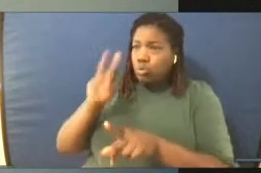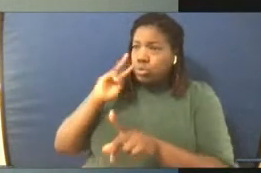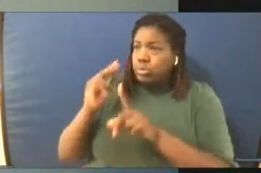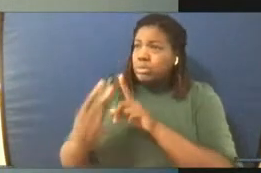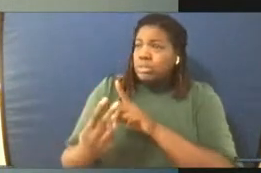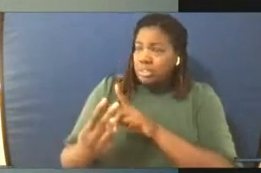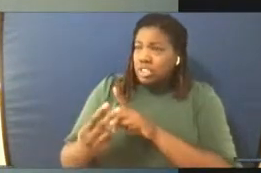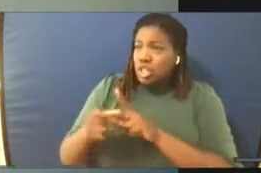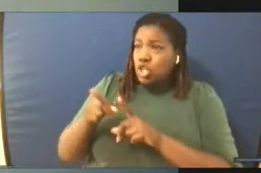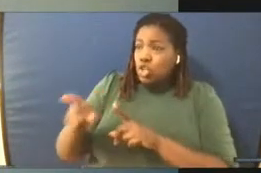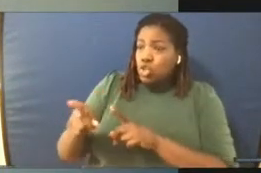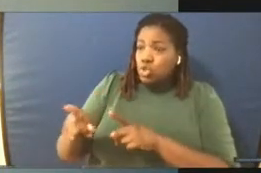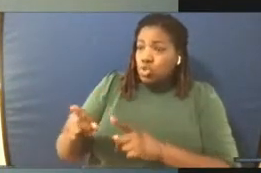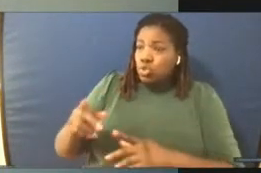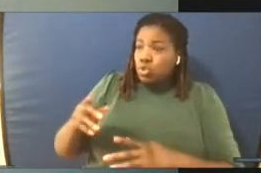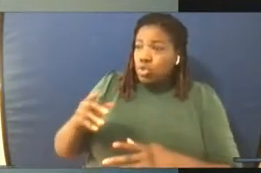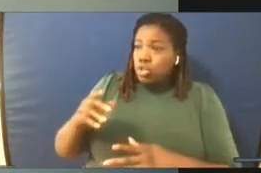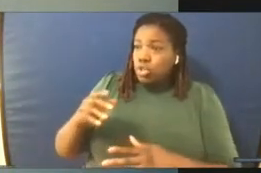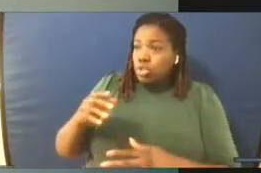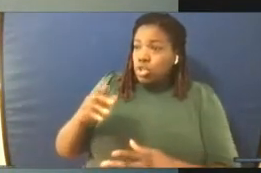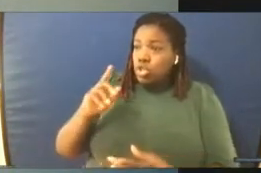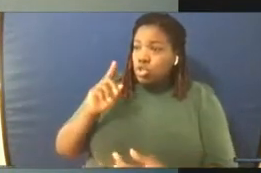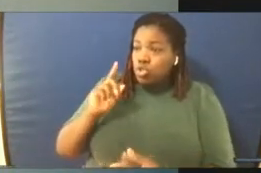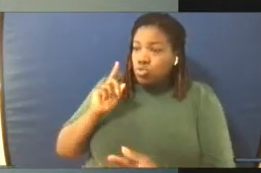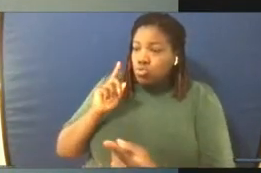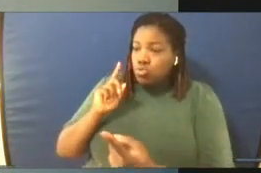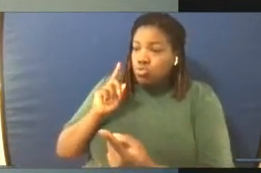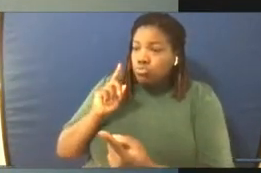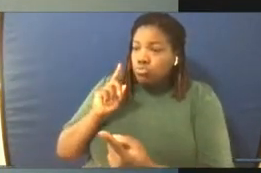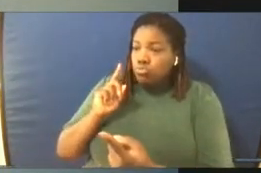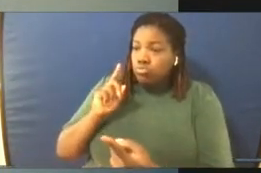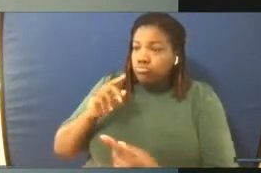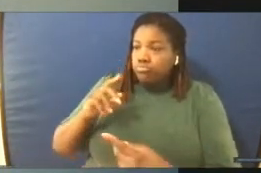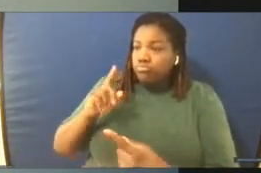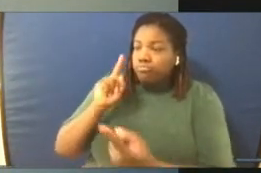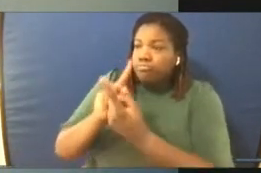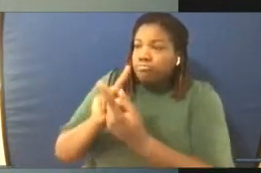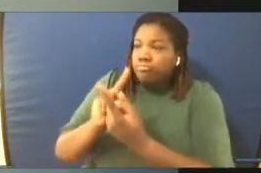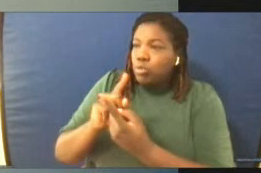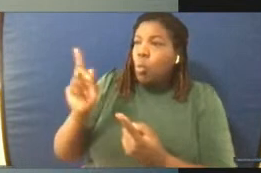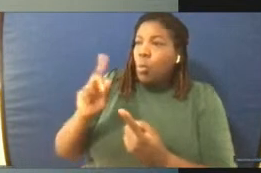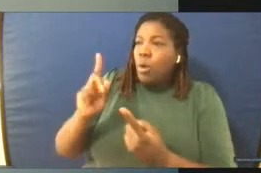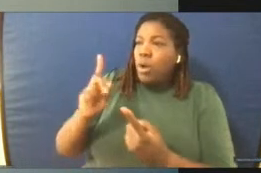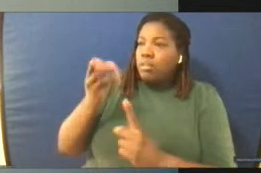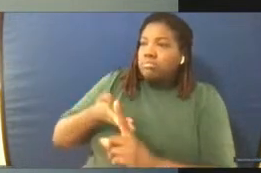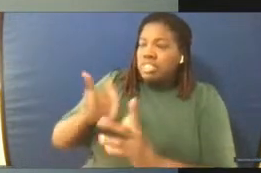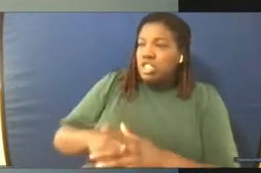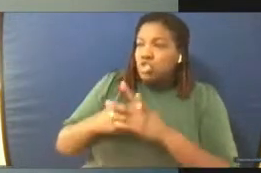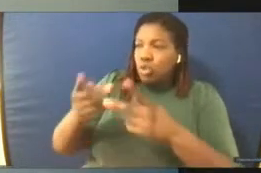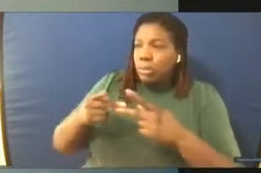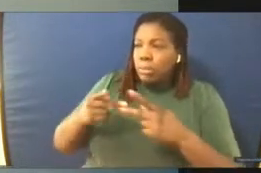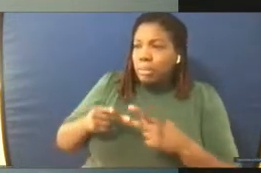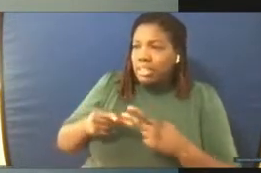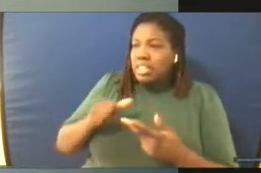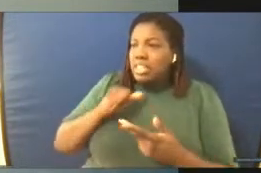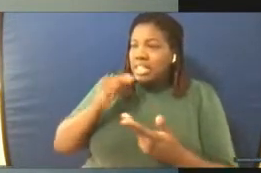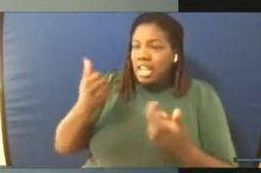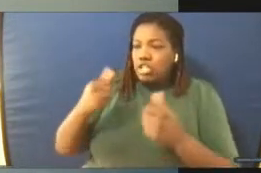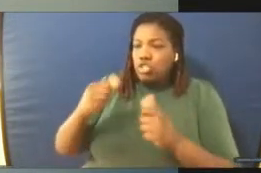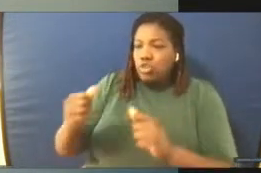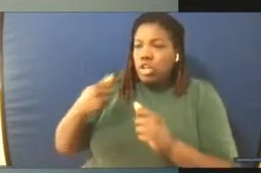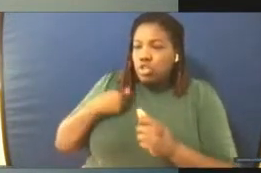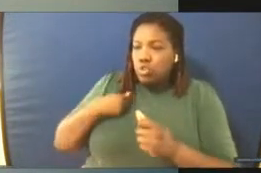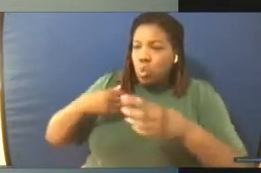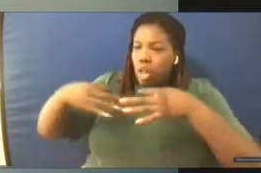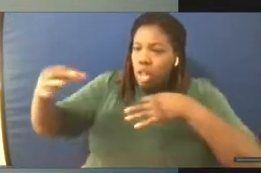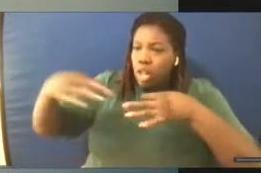you're meeting the patient where they are and taking that as a starting point, right? Rather than trying to dictate to them that this is how it's going